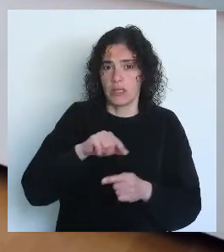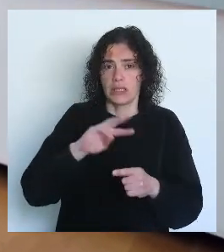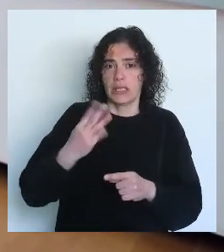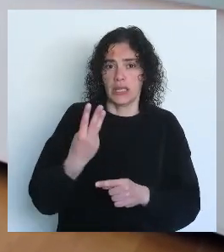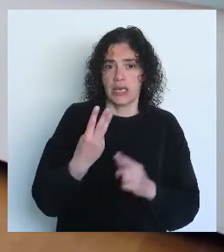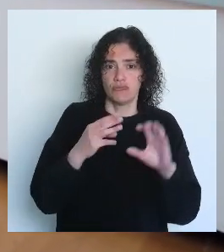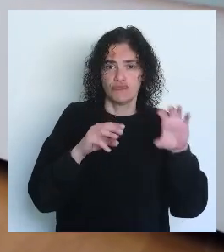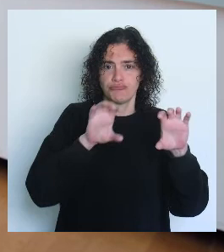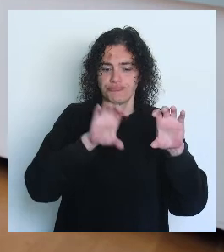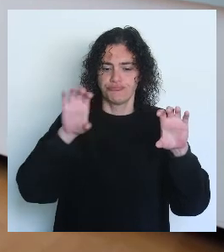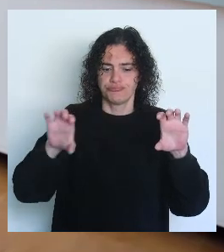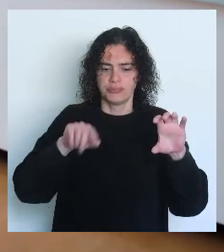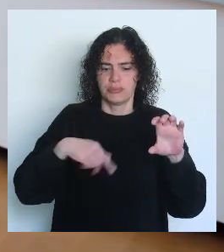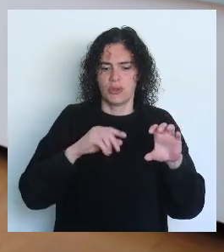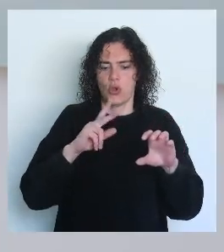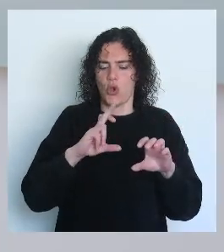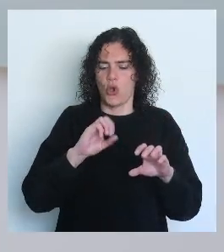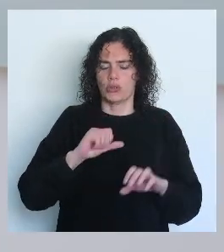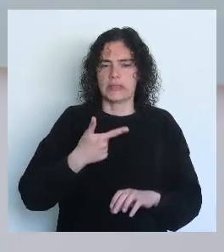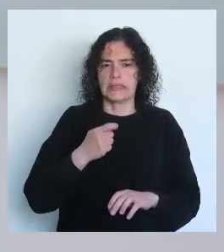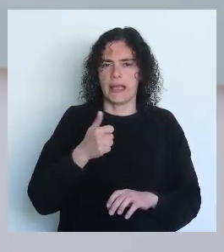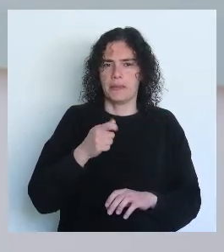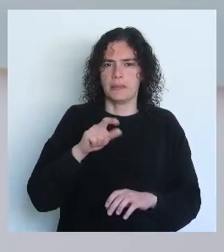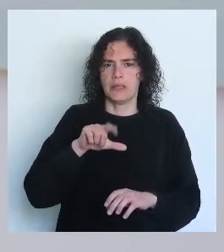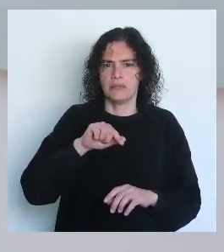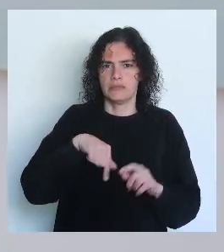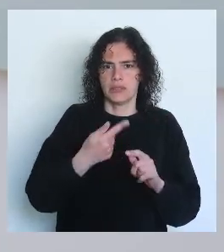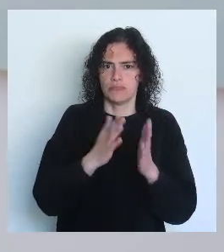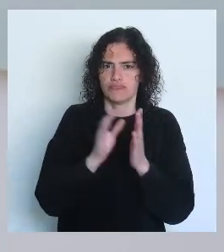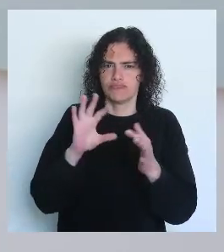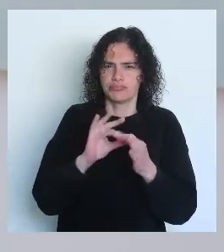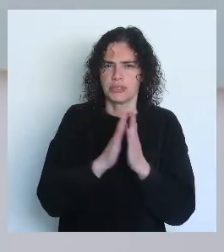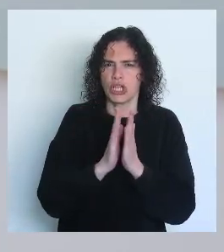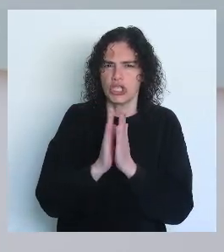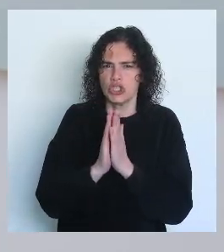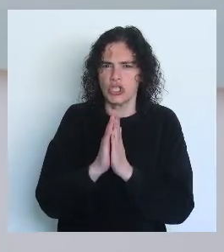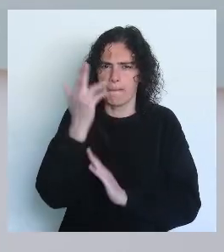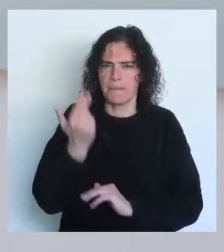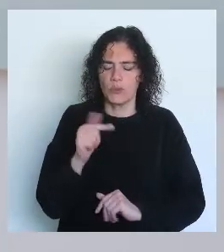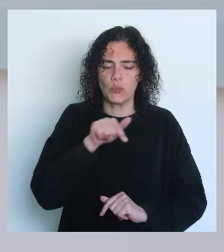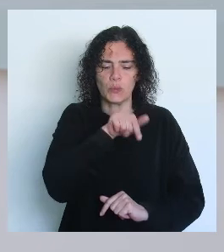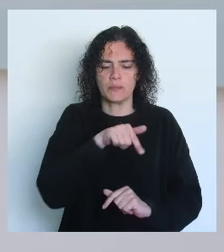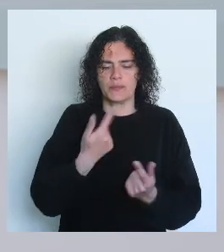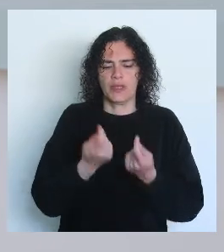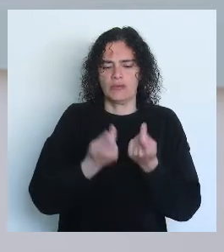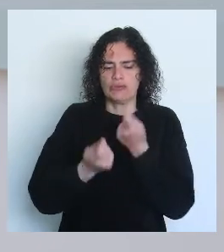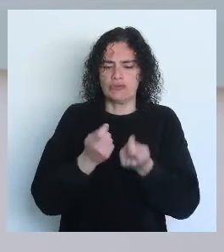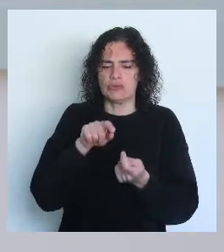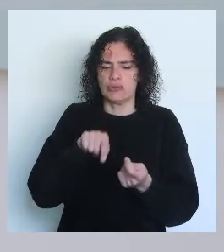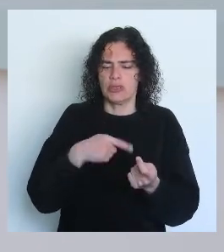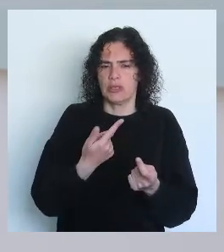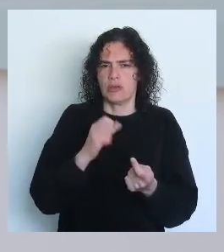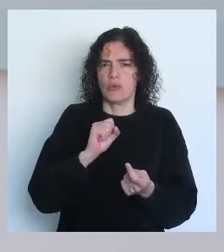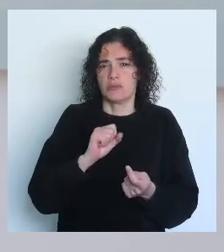tradition here. We can think of the retable in religious painting, and a little bit